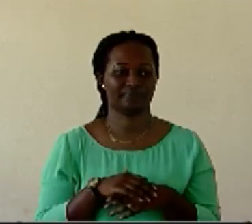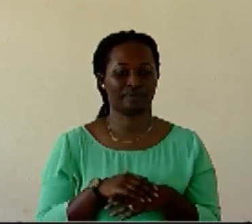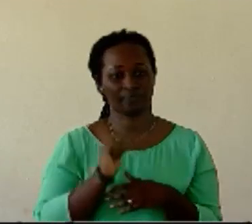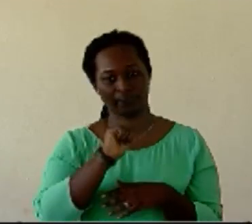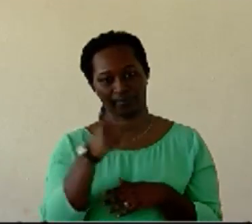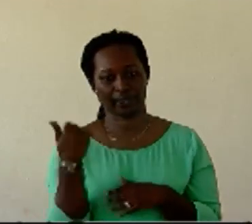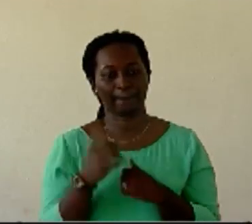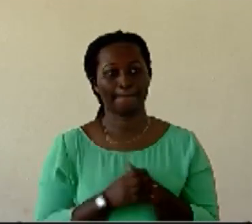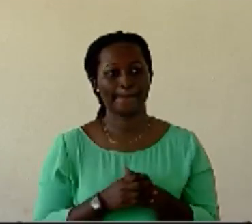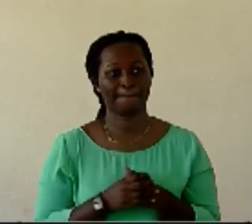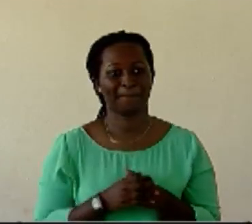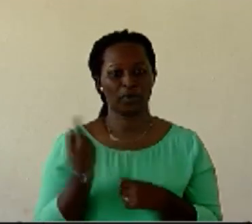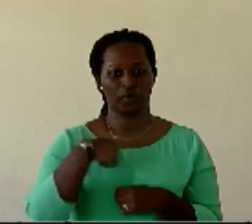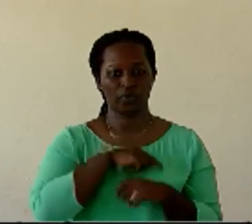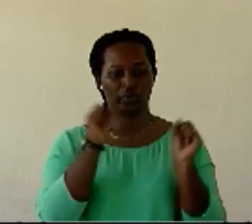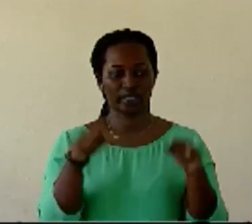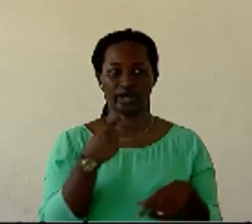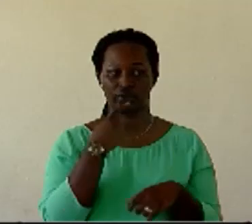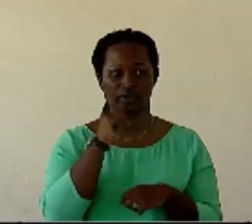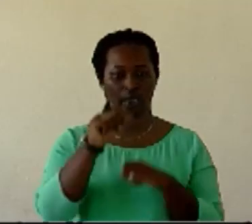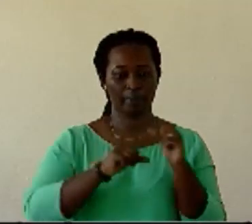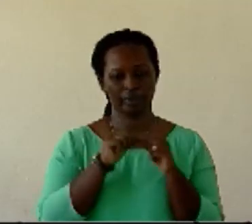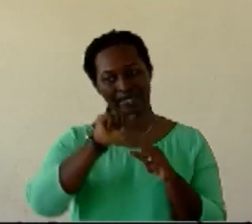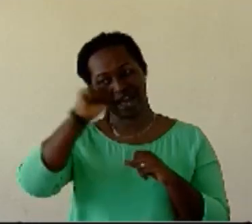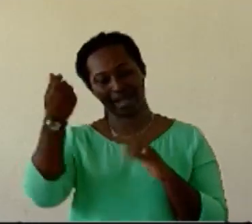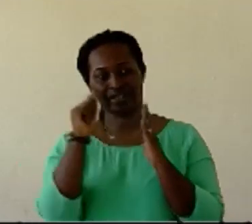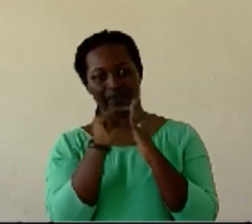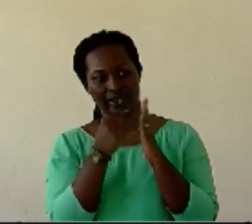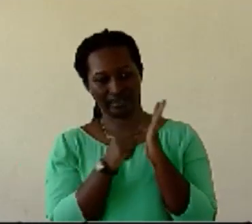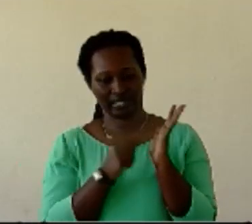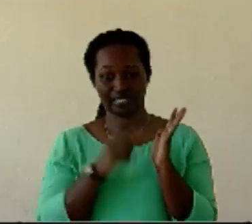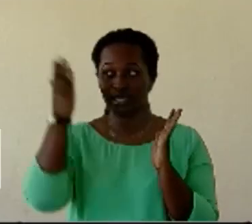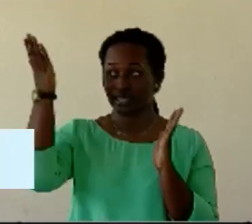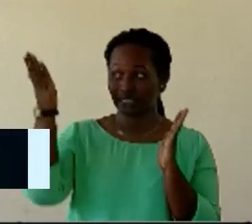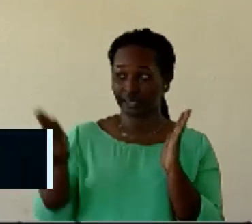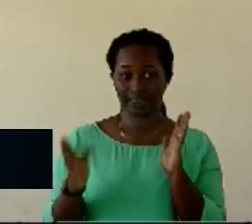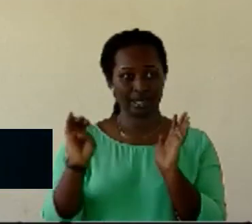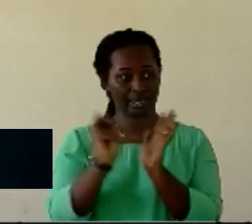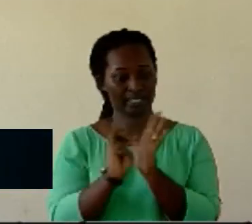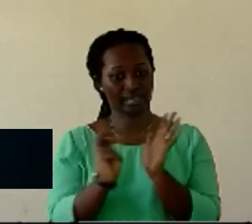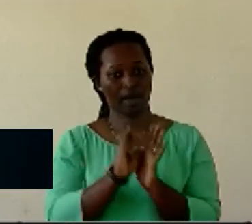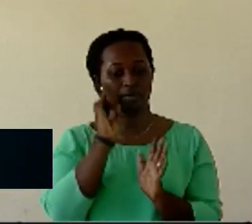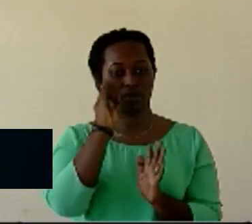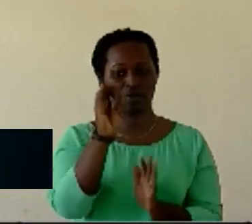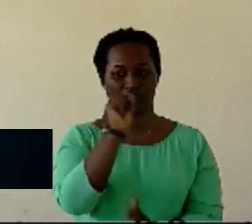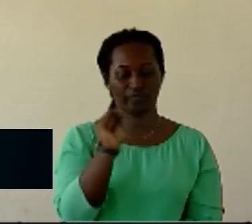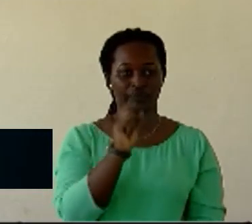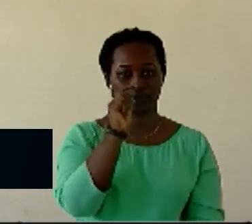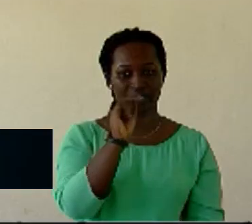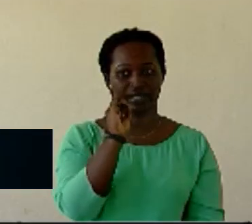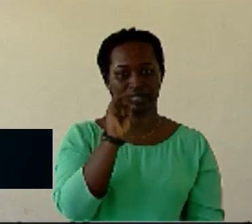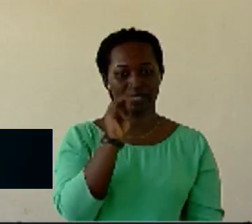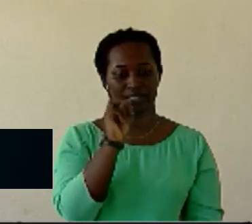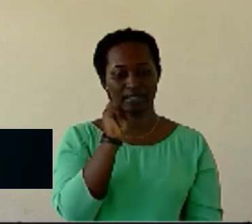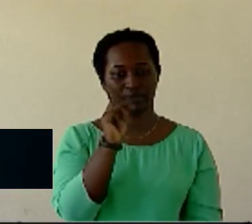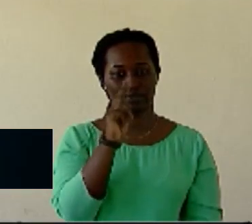We can also talk about other factors. These are examples of stimuli. When it is